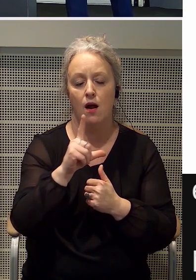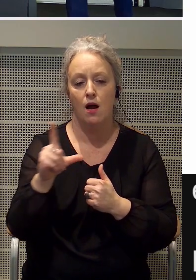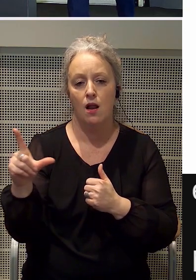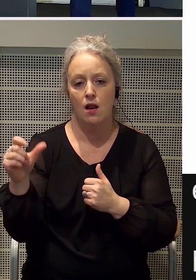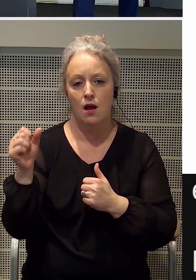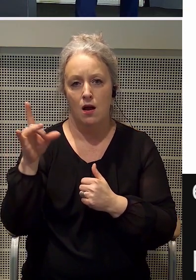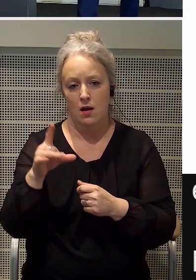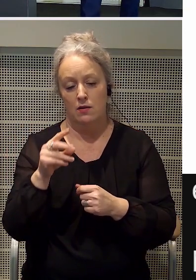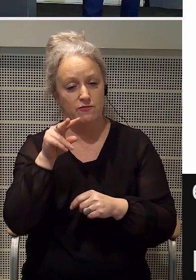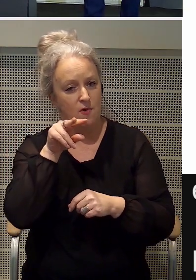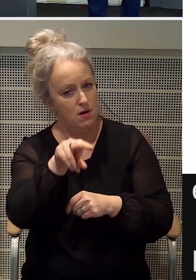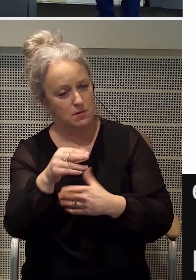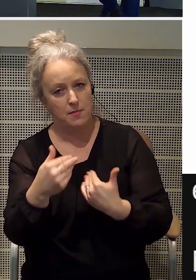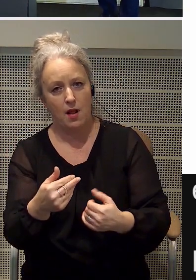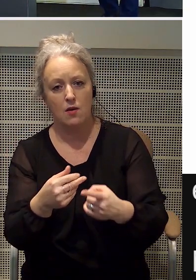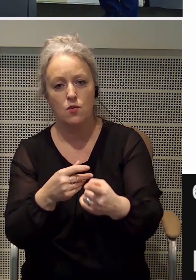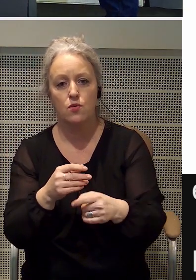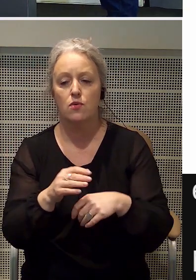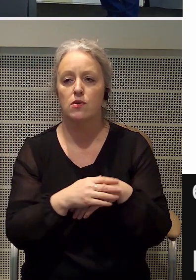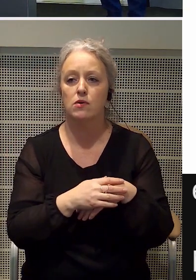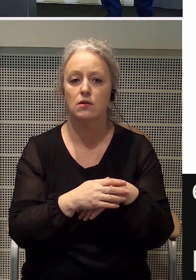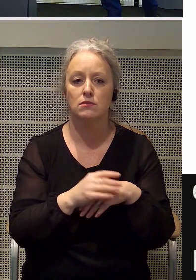is a court case.